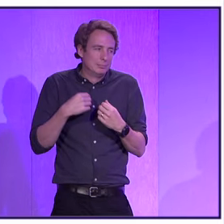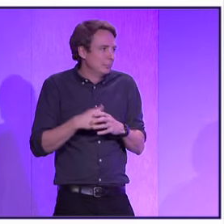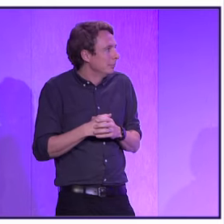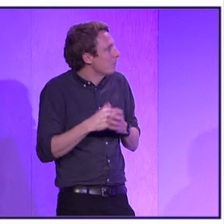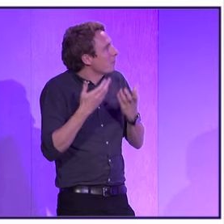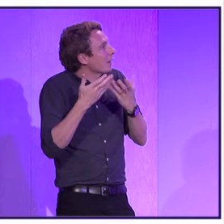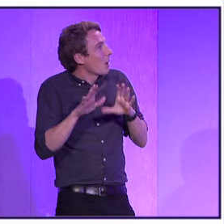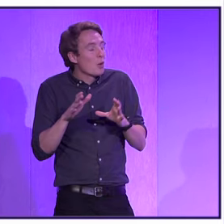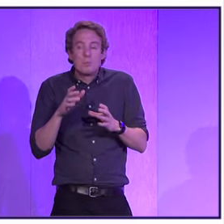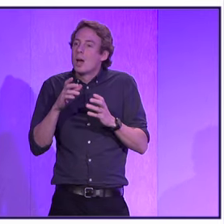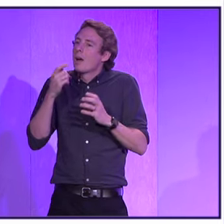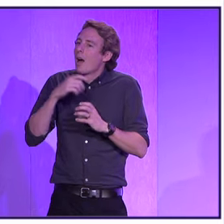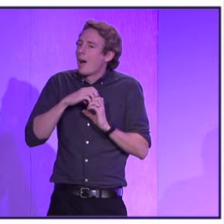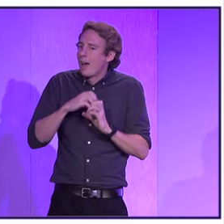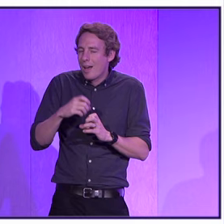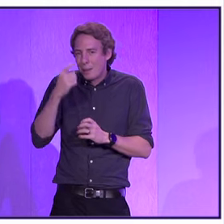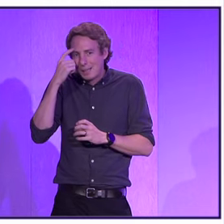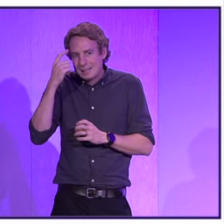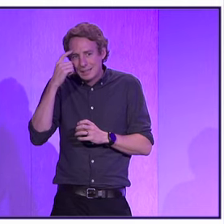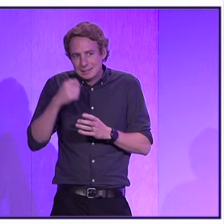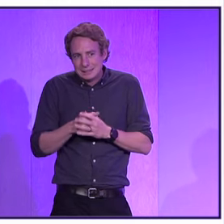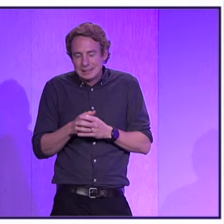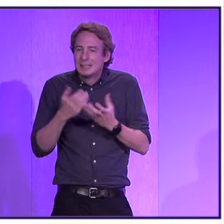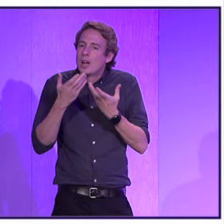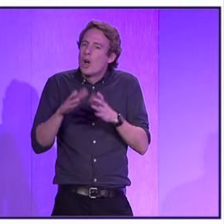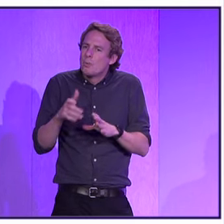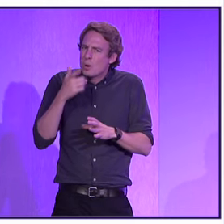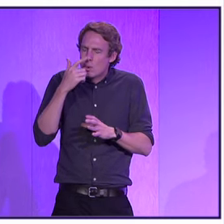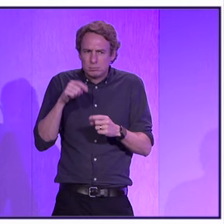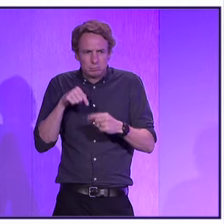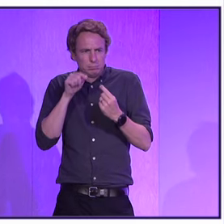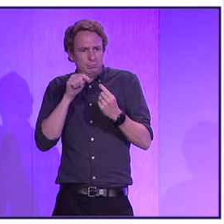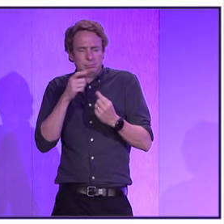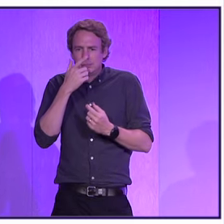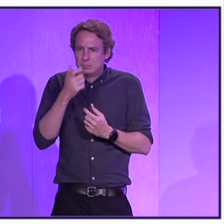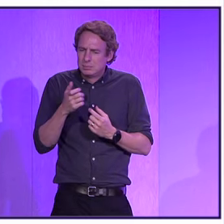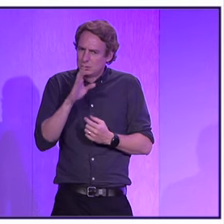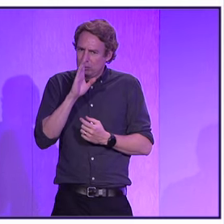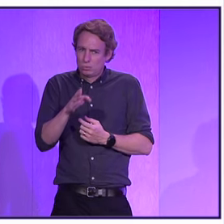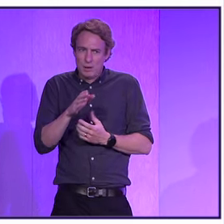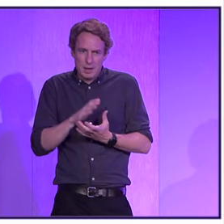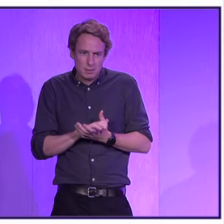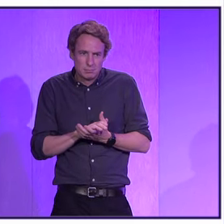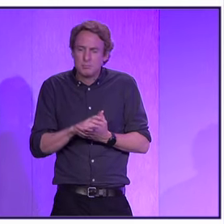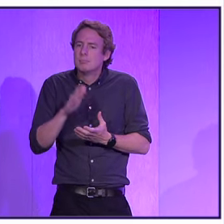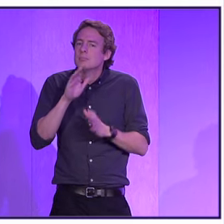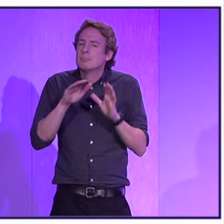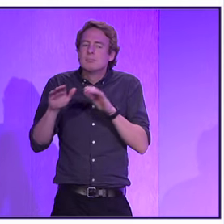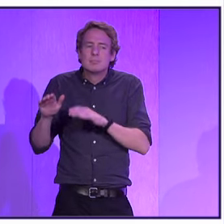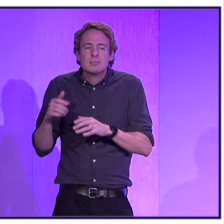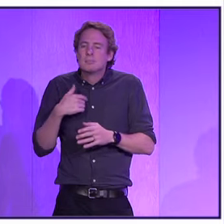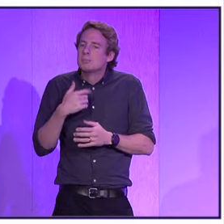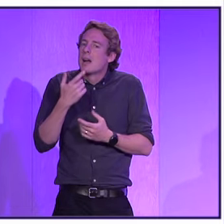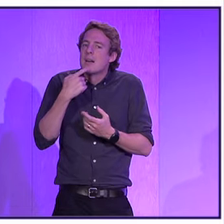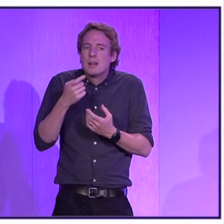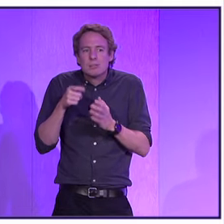any possibility. Open up your heart and your mentality. Open any door that you confront. Let me put it straight, sincere and blunt. Narrow-mindedness